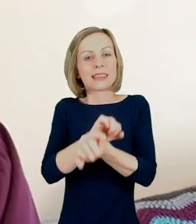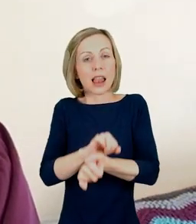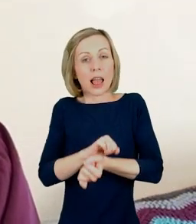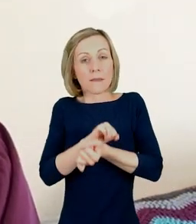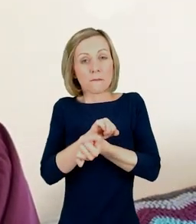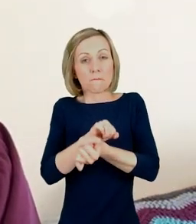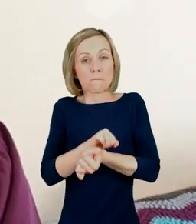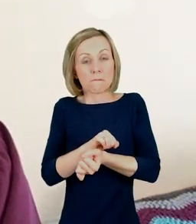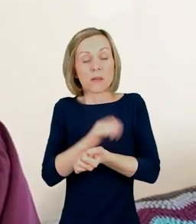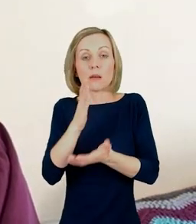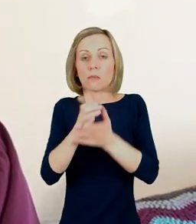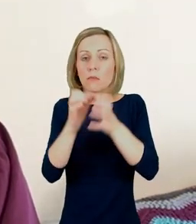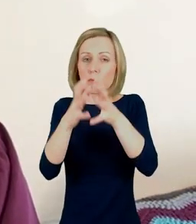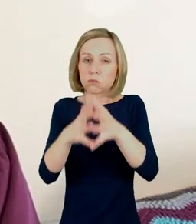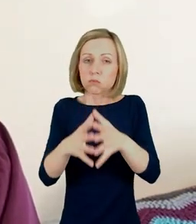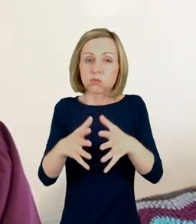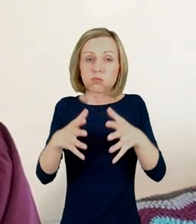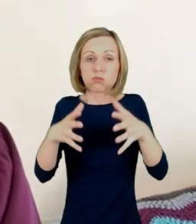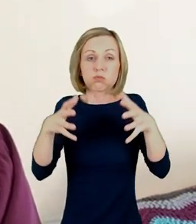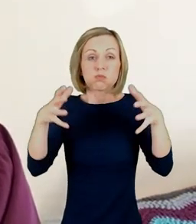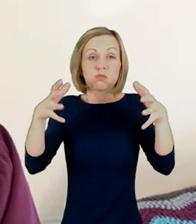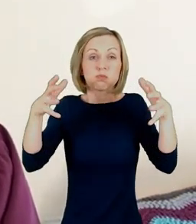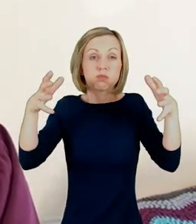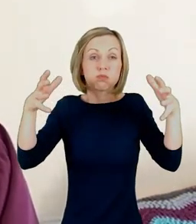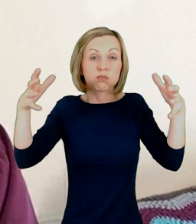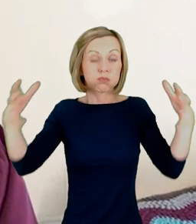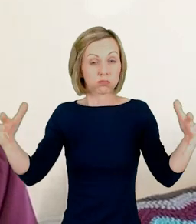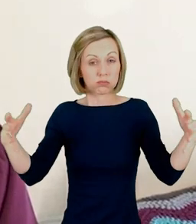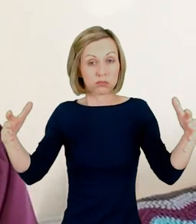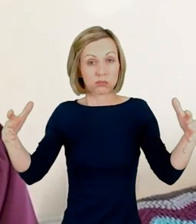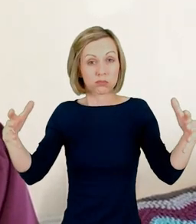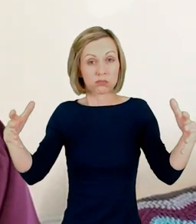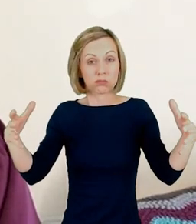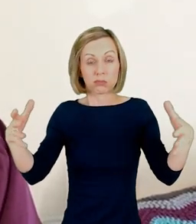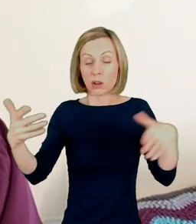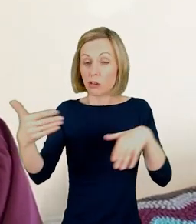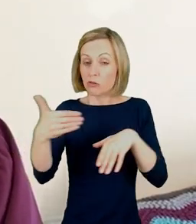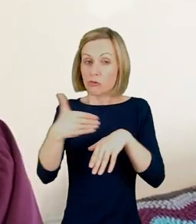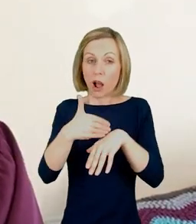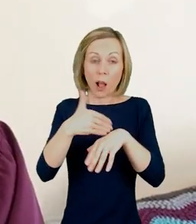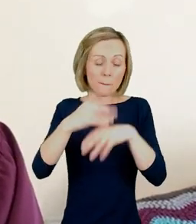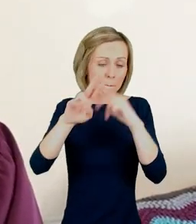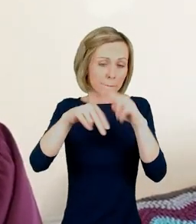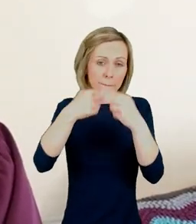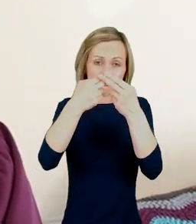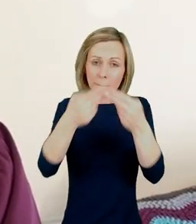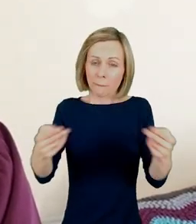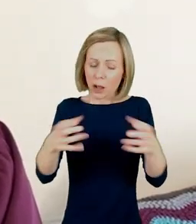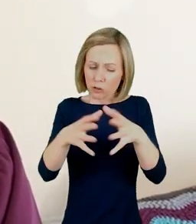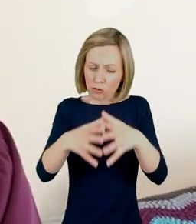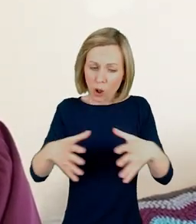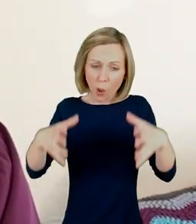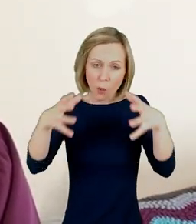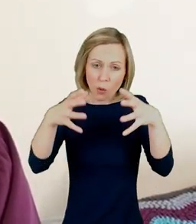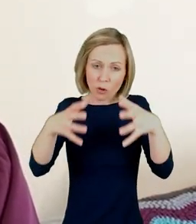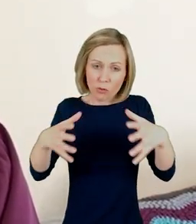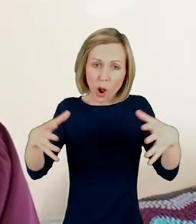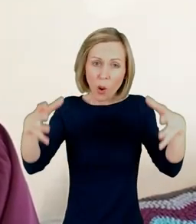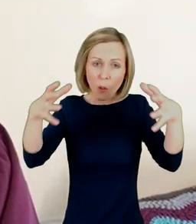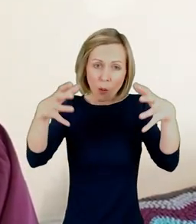Slavery is the fastest growing international crime. It is the stronghold that keeps